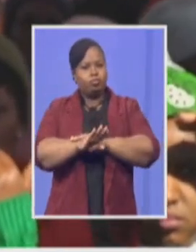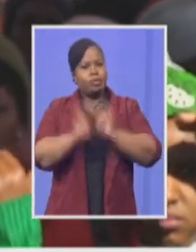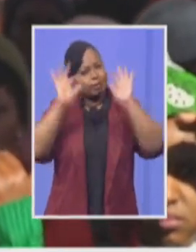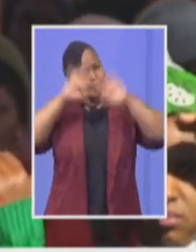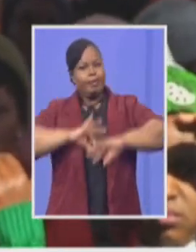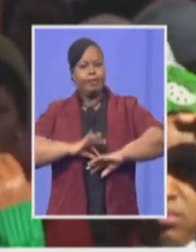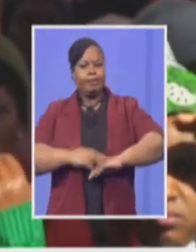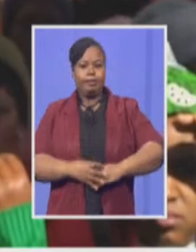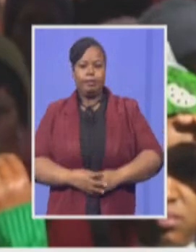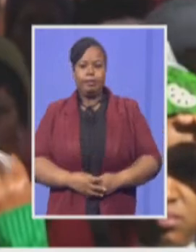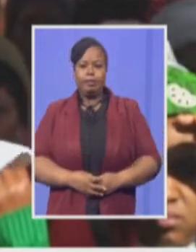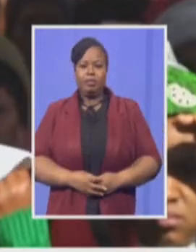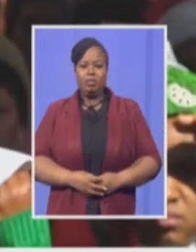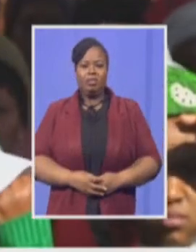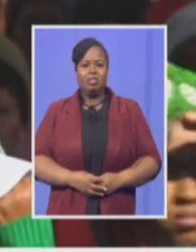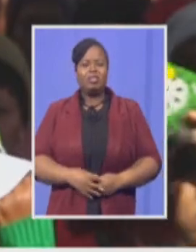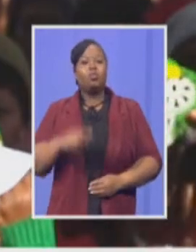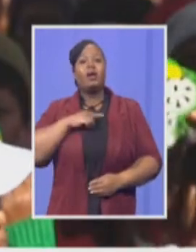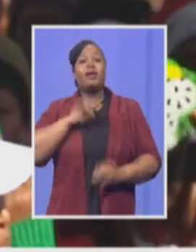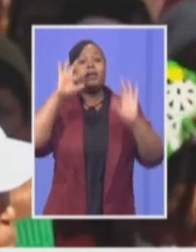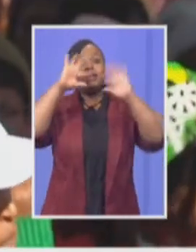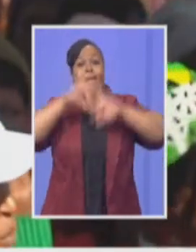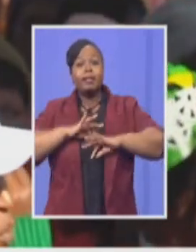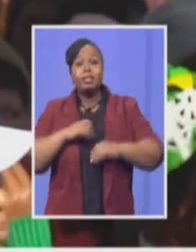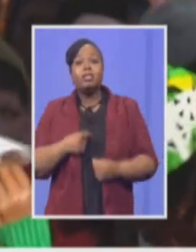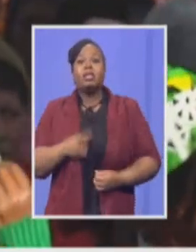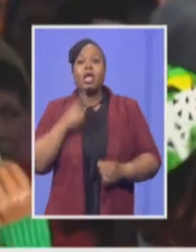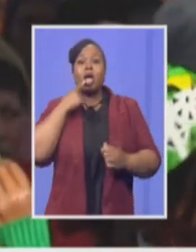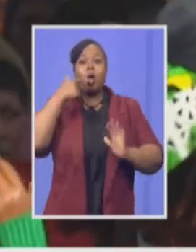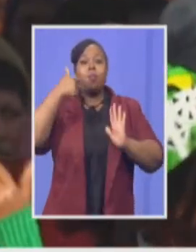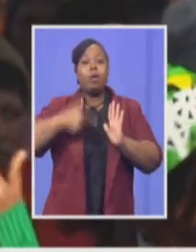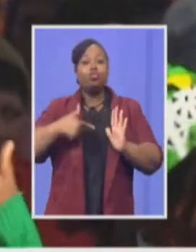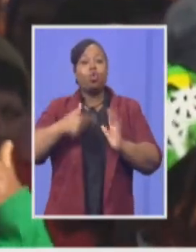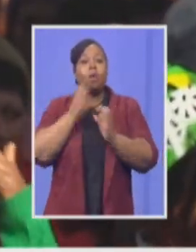Kusebusuku ngilahlelwe homemade petrol